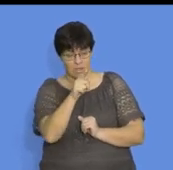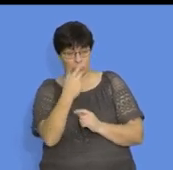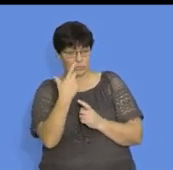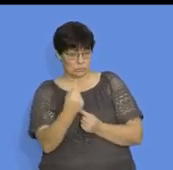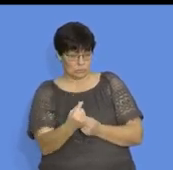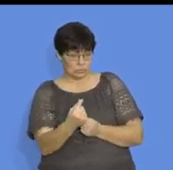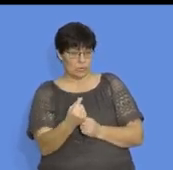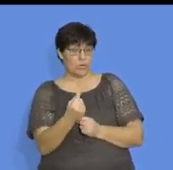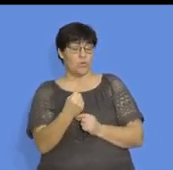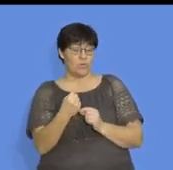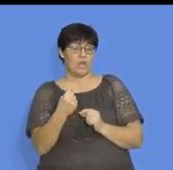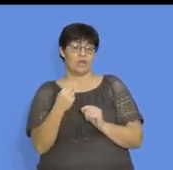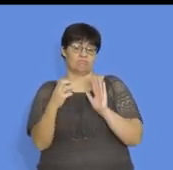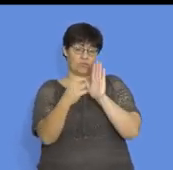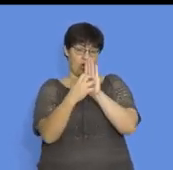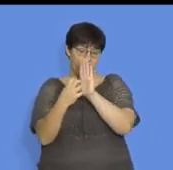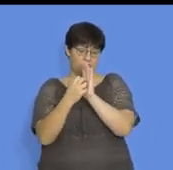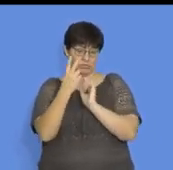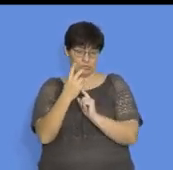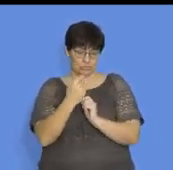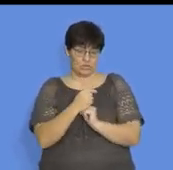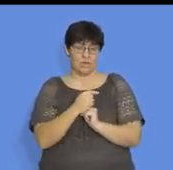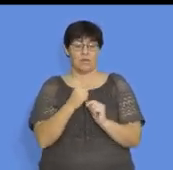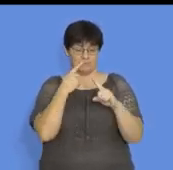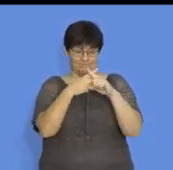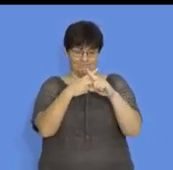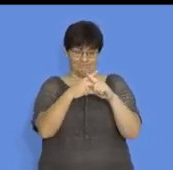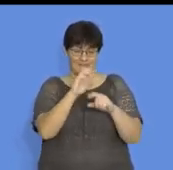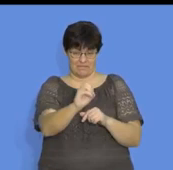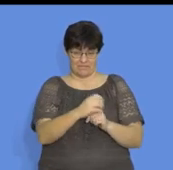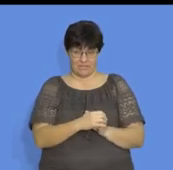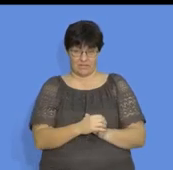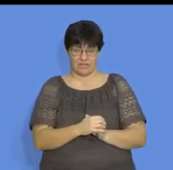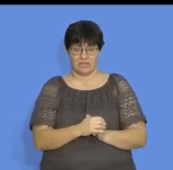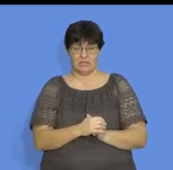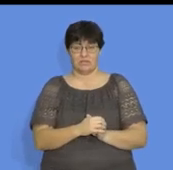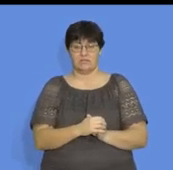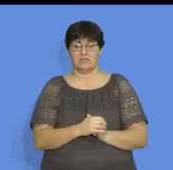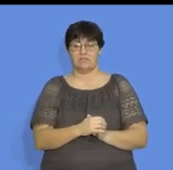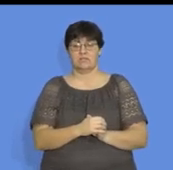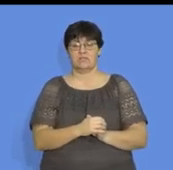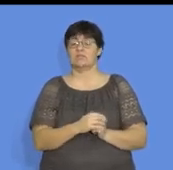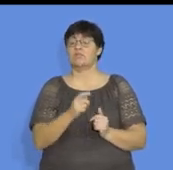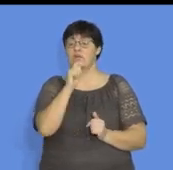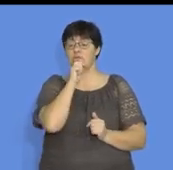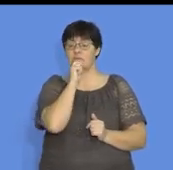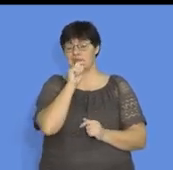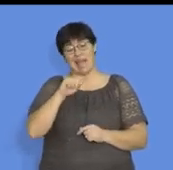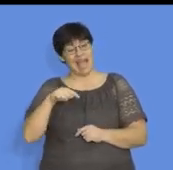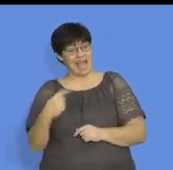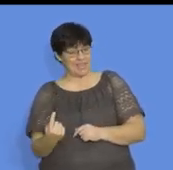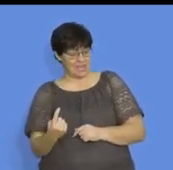what we did when we were drawing the two graphs. That's where these points were intersecting. But let's look at, if I use the